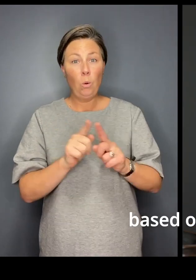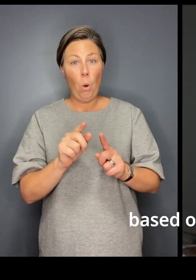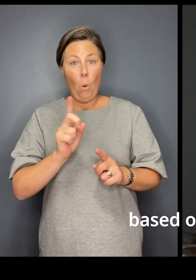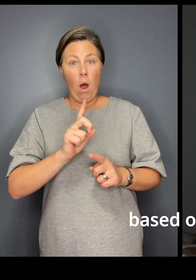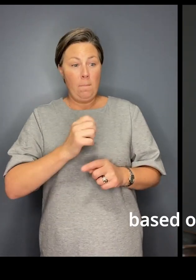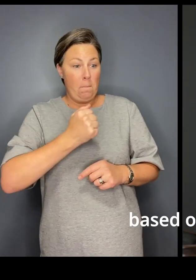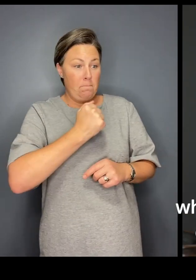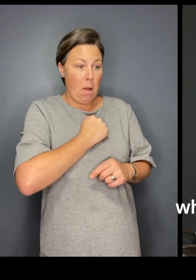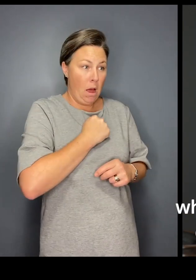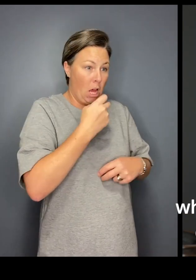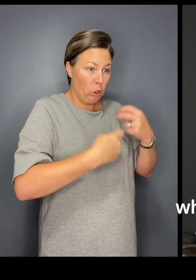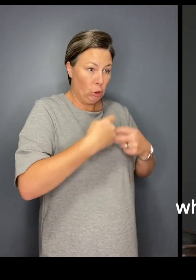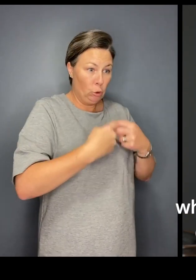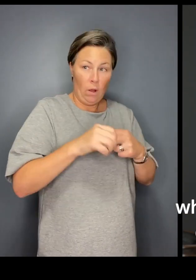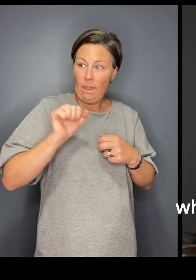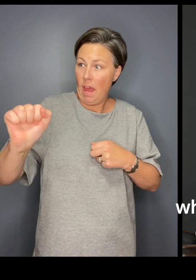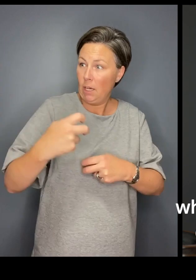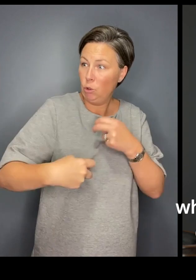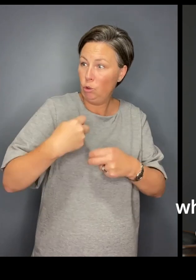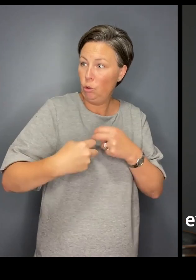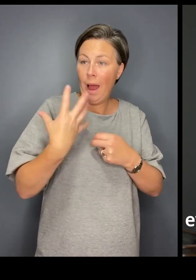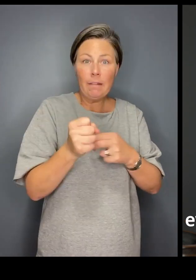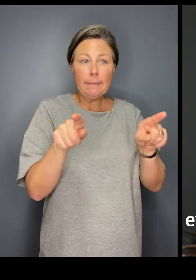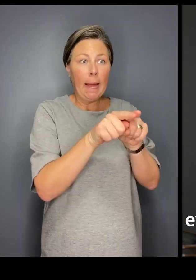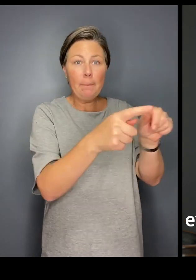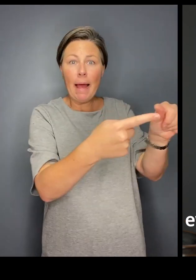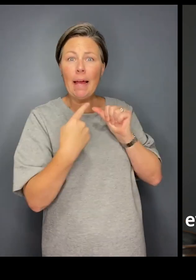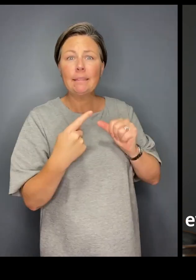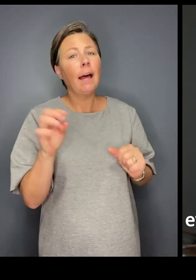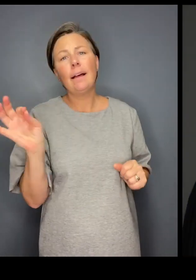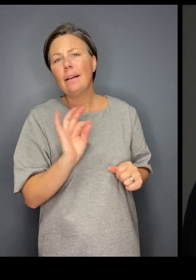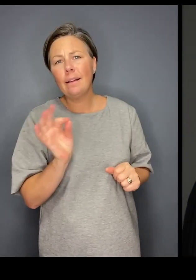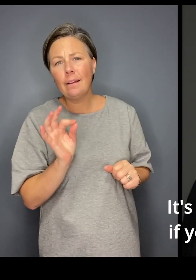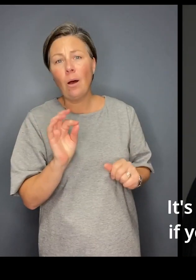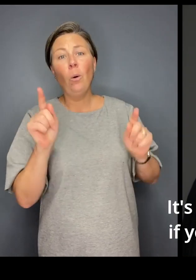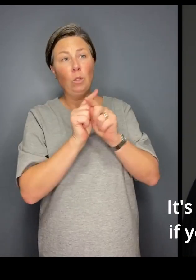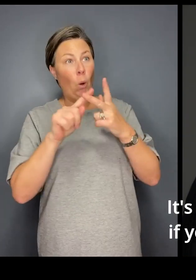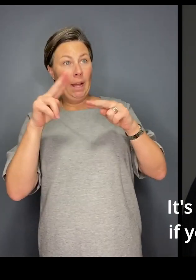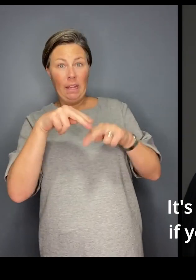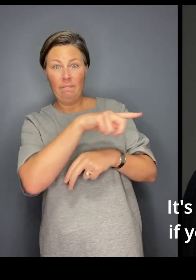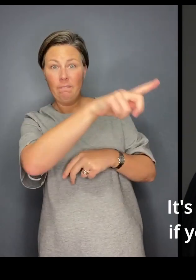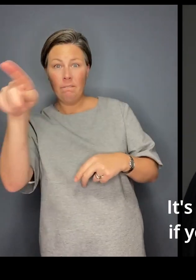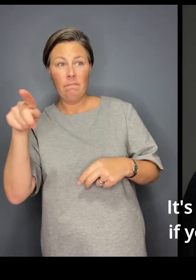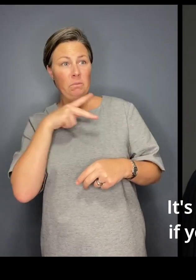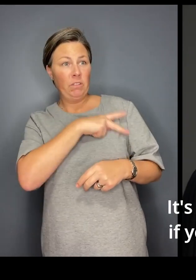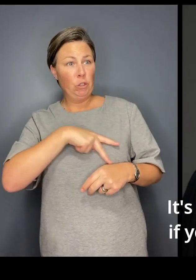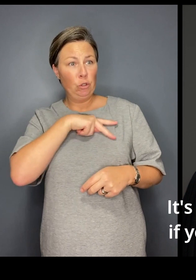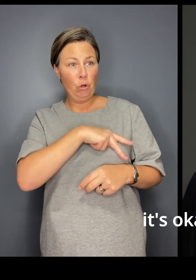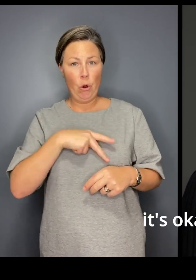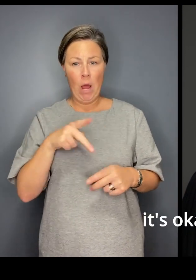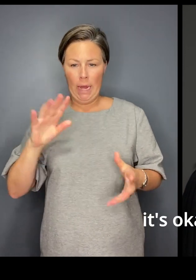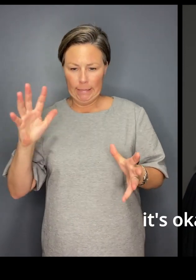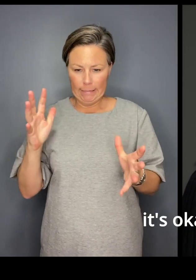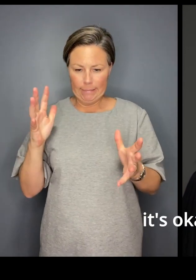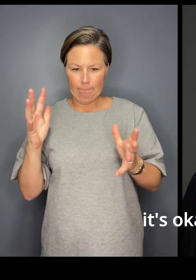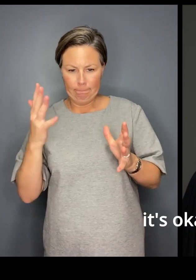their resources and supports, which means it's going to look different for everybody, even if it's the same issue. It's also important that maybe if you don't have the answers, it's